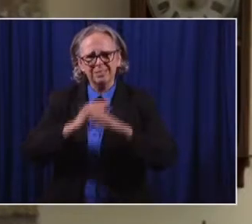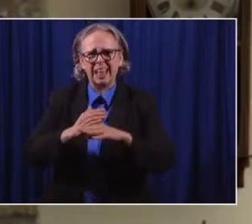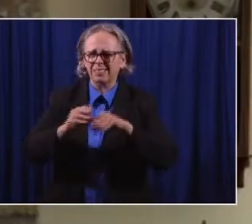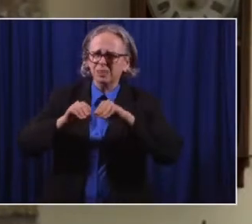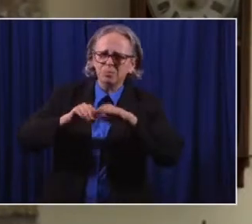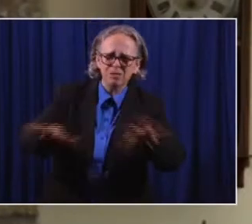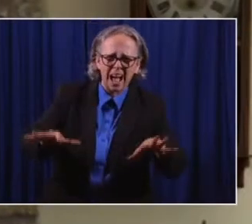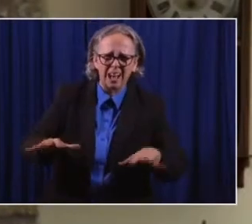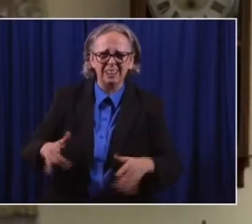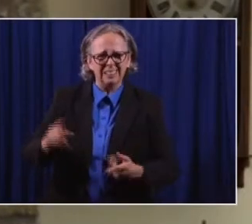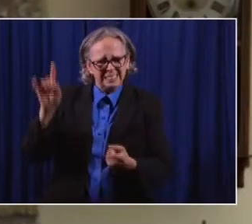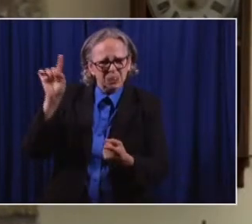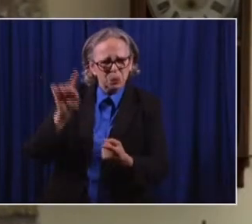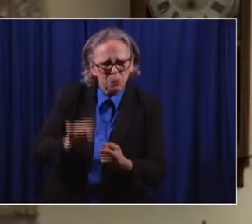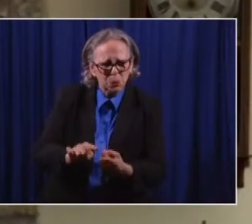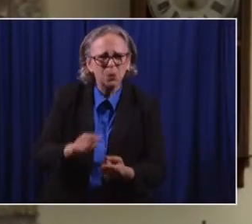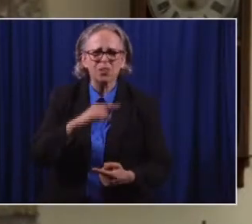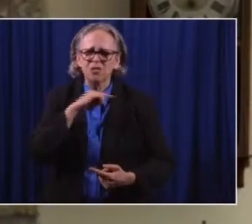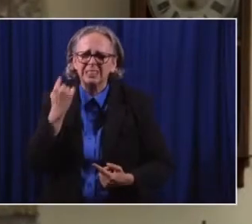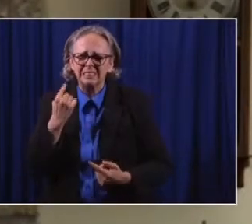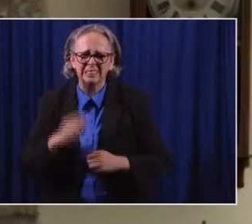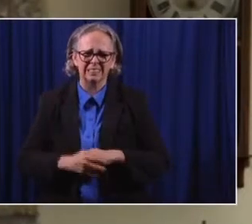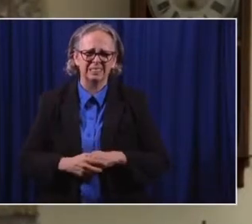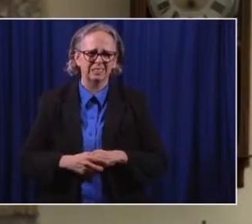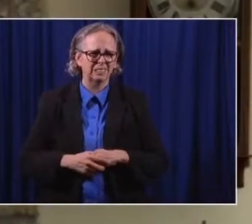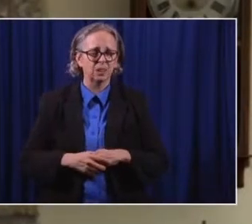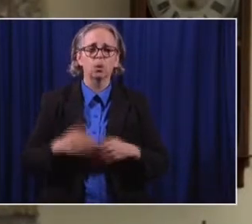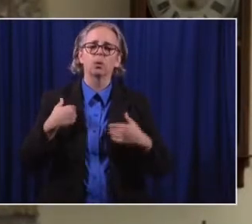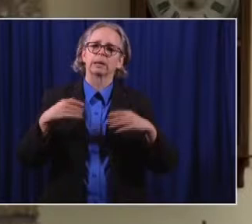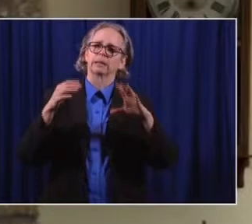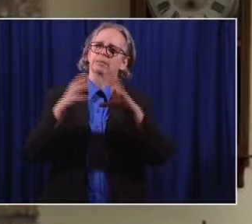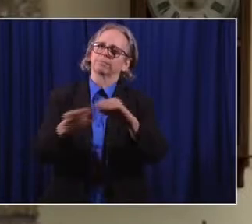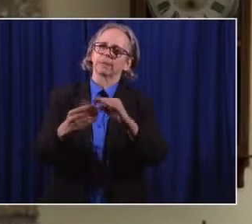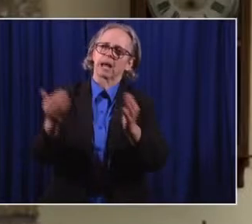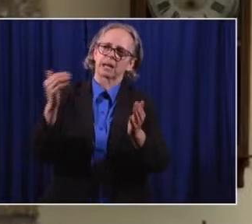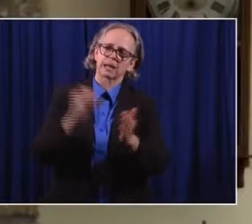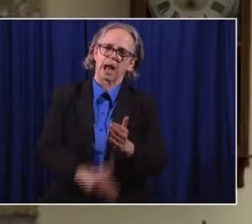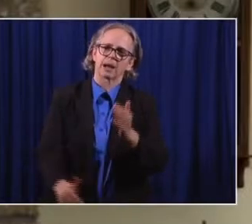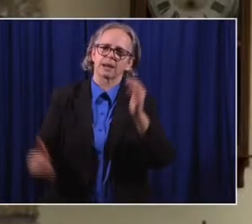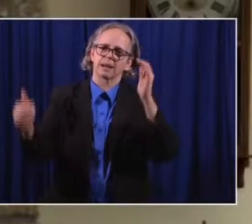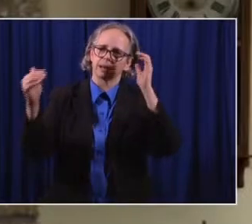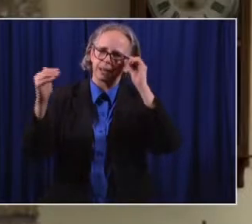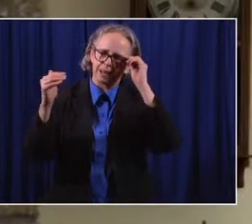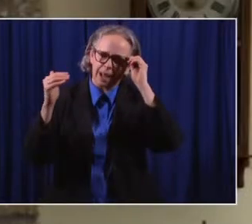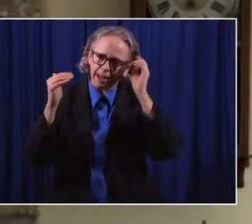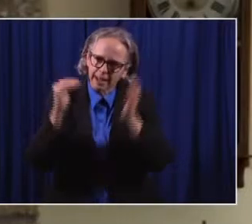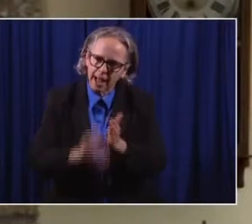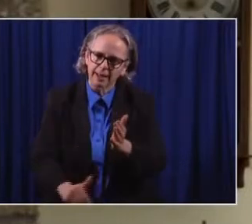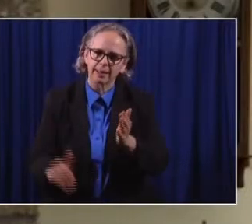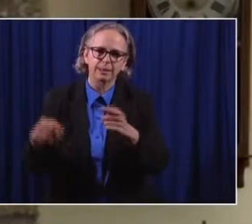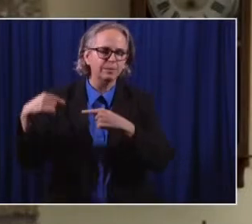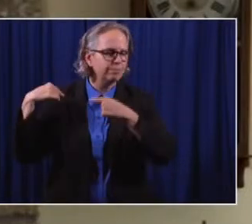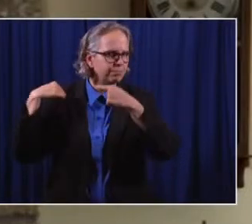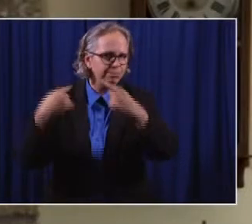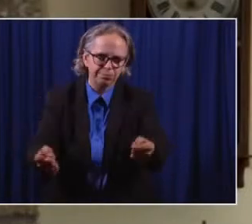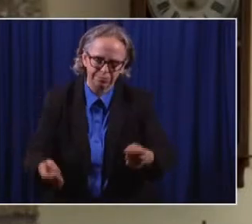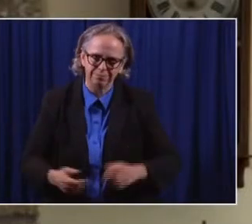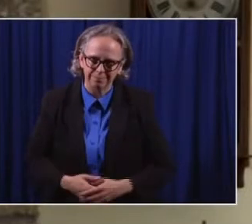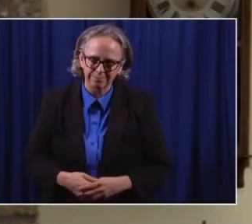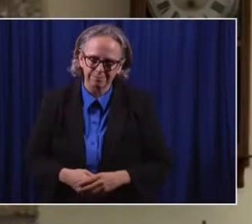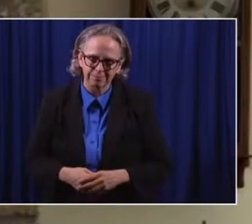We have been consistent about this mask guidance that we have given. And